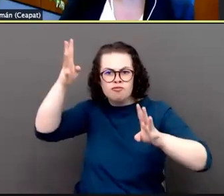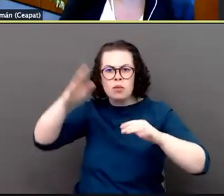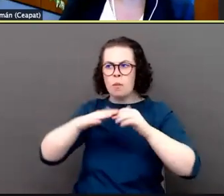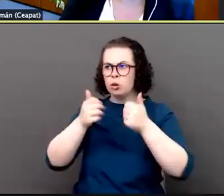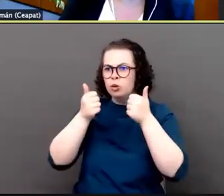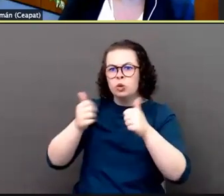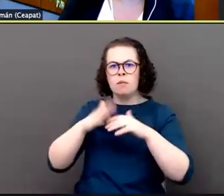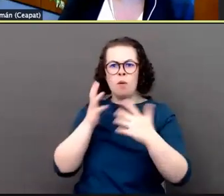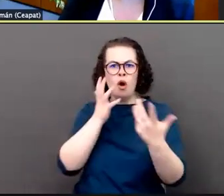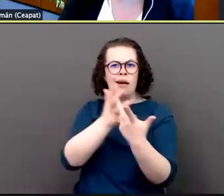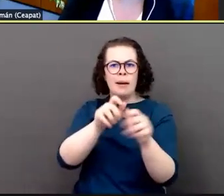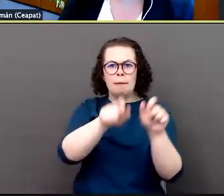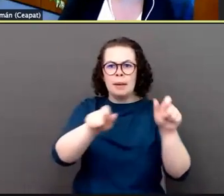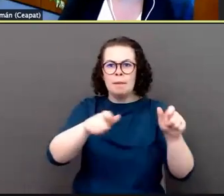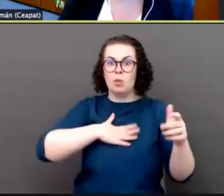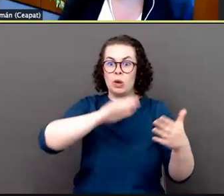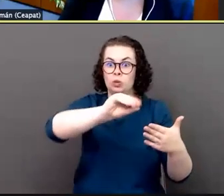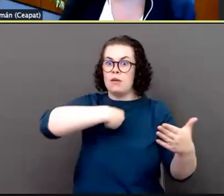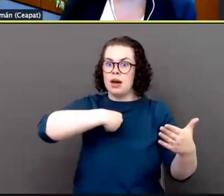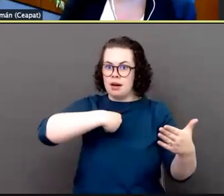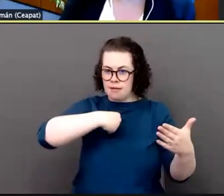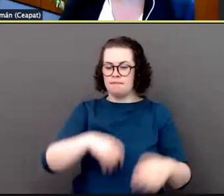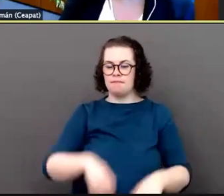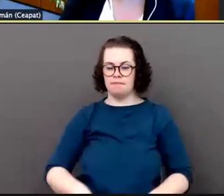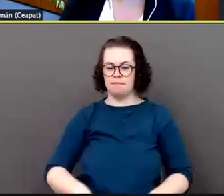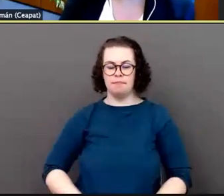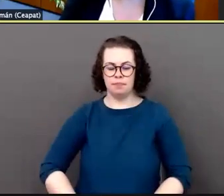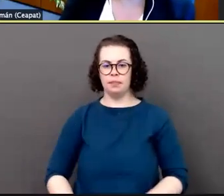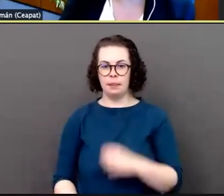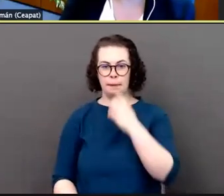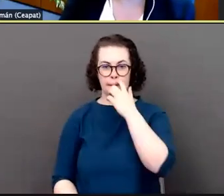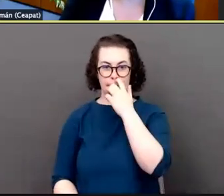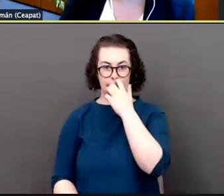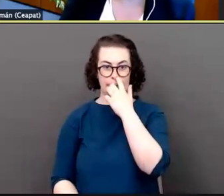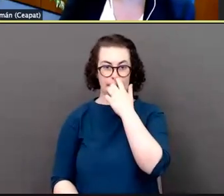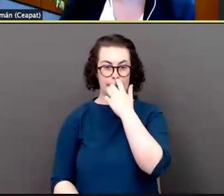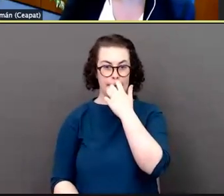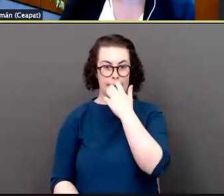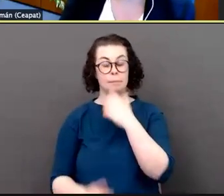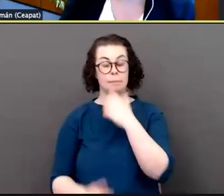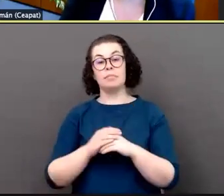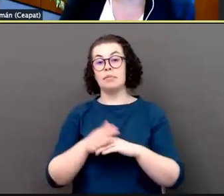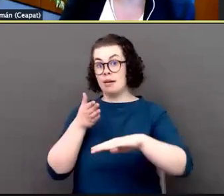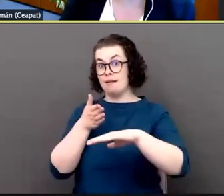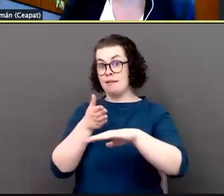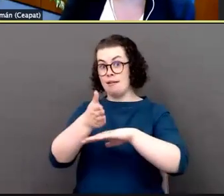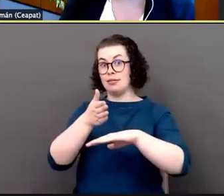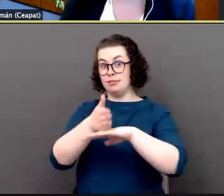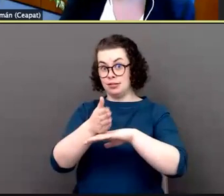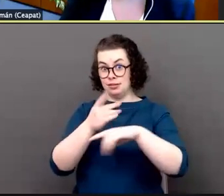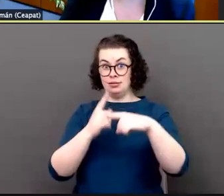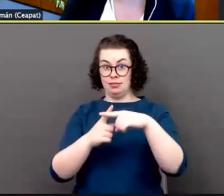demands. The accessibility market will be strengthened and the administration